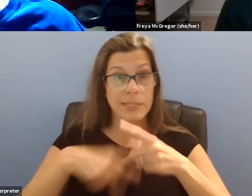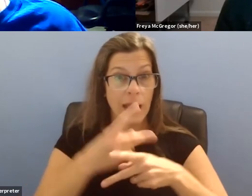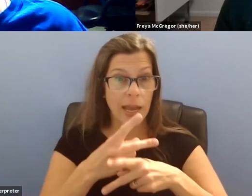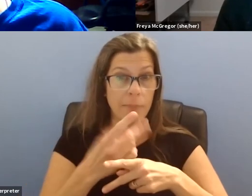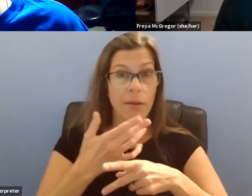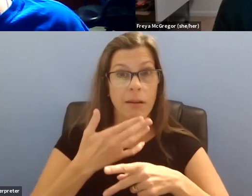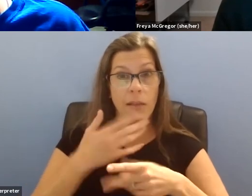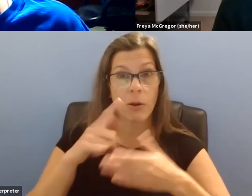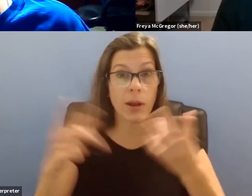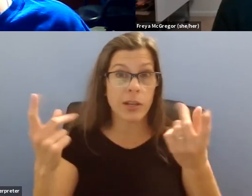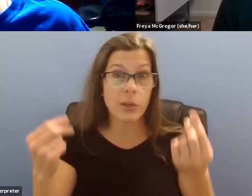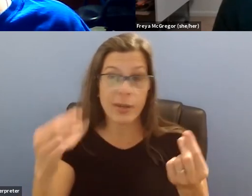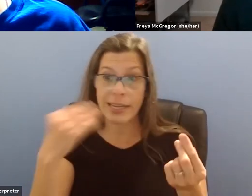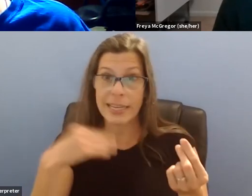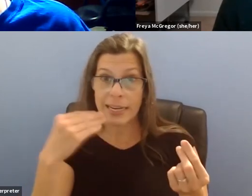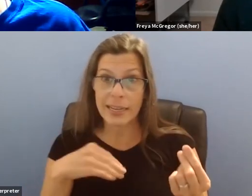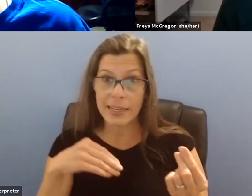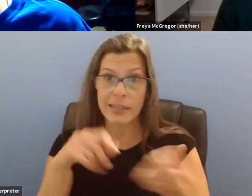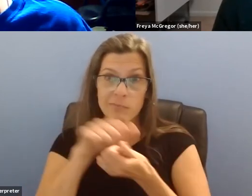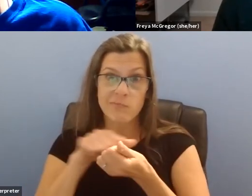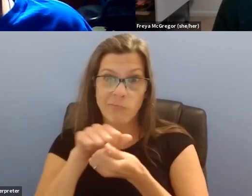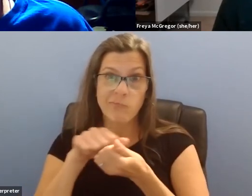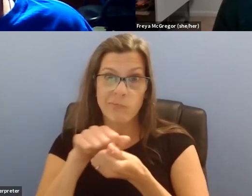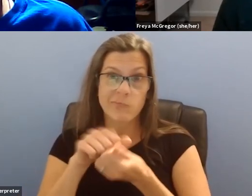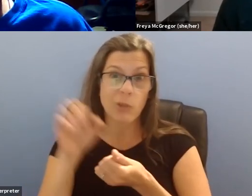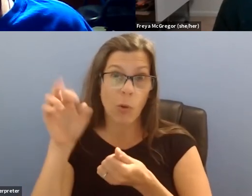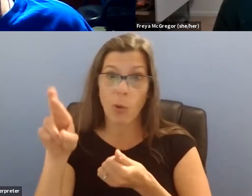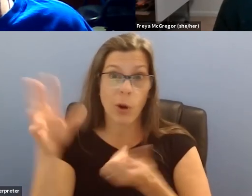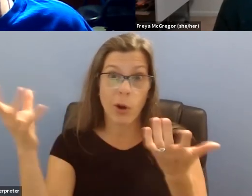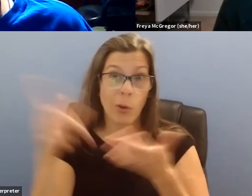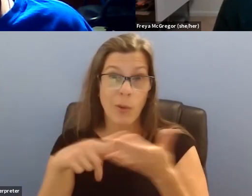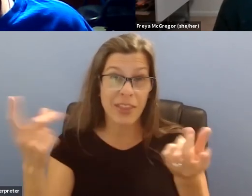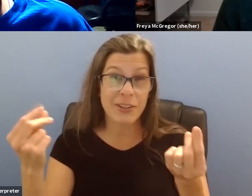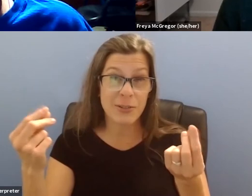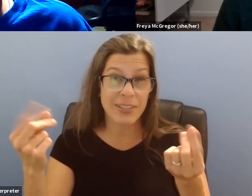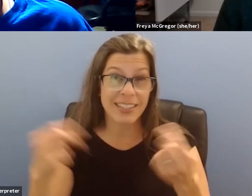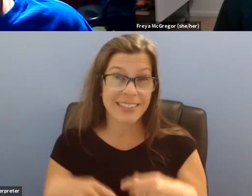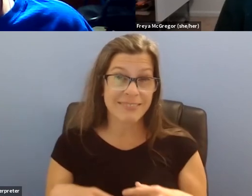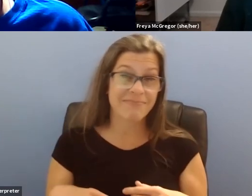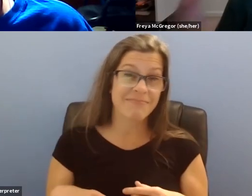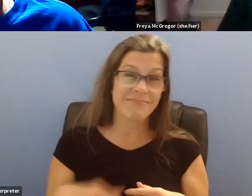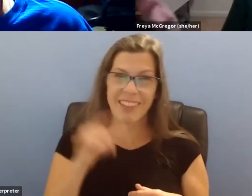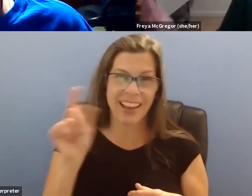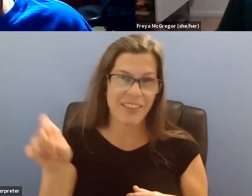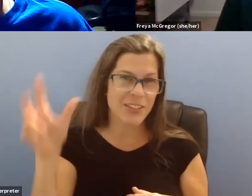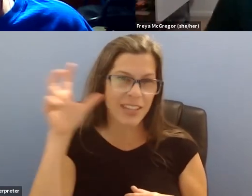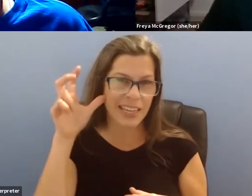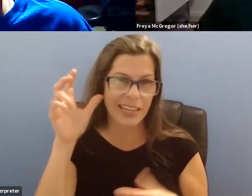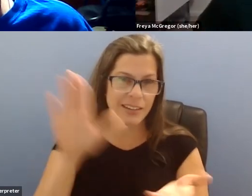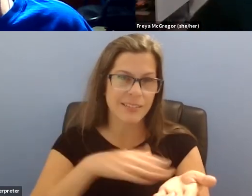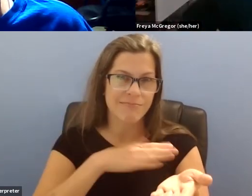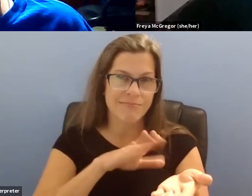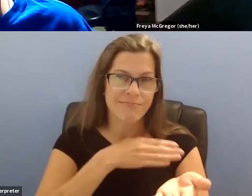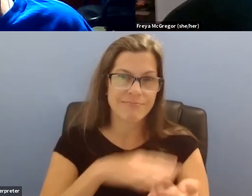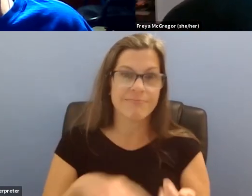Mm-hmm. Yeah. Yeah. Awesome. Thank you. Um, and then one more question. Um, if someone, so I'm working on a program